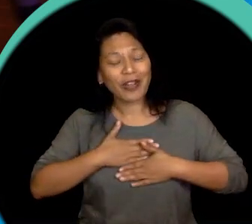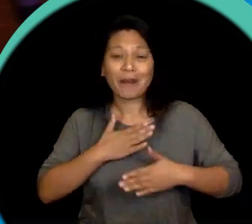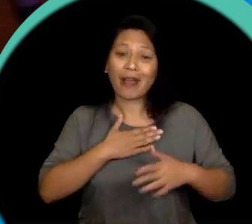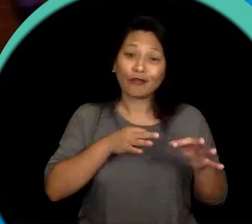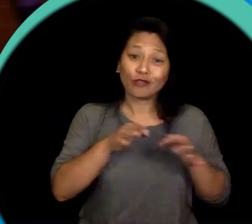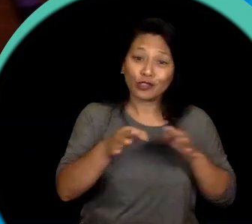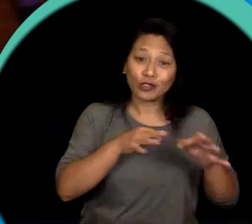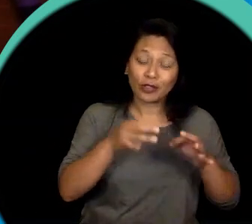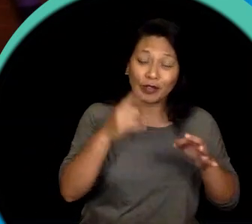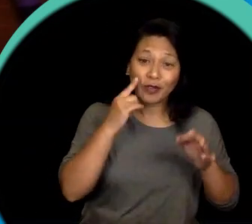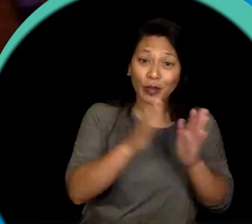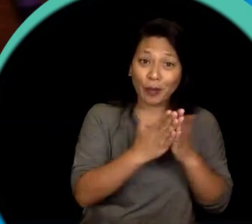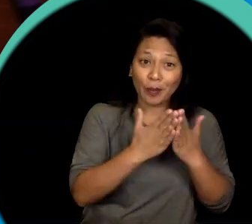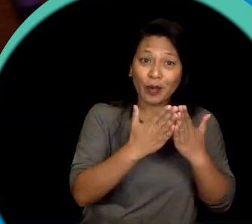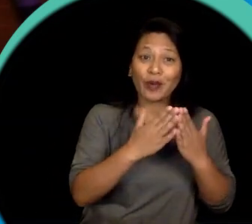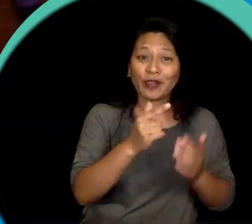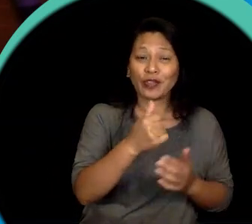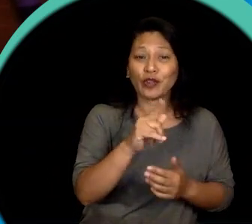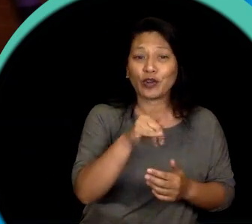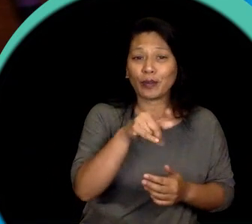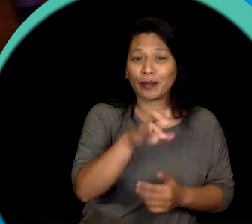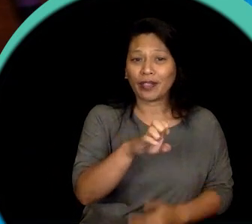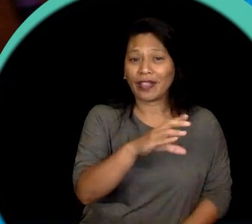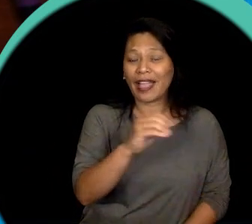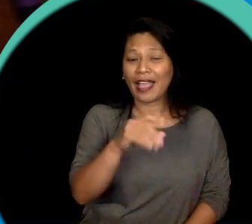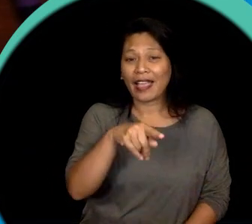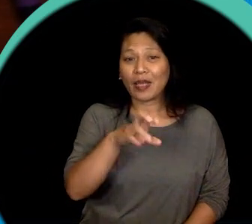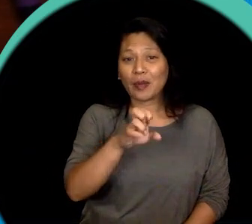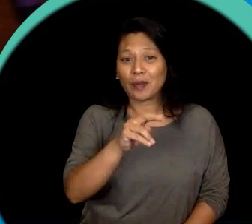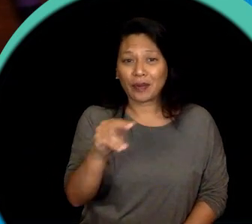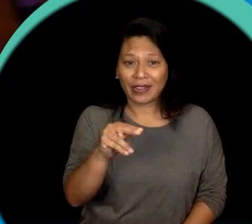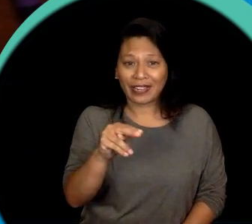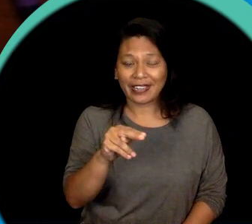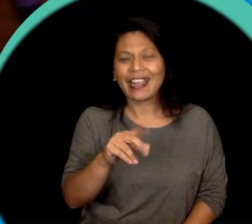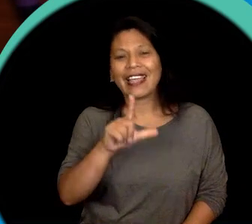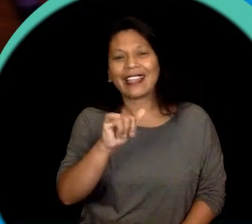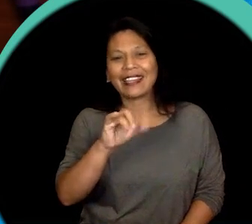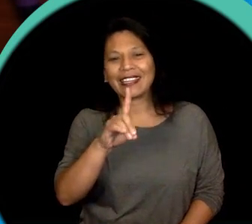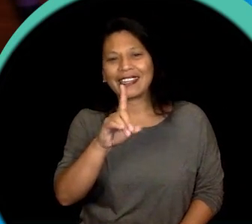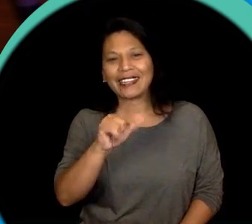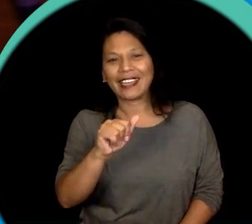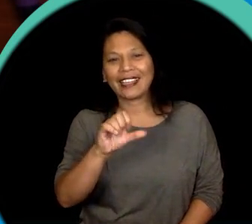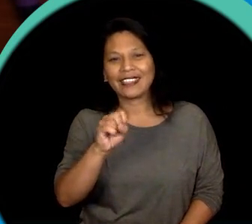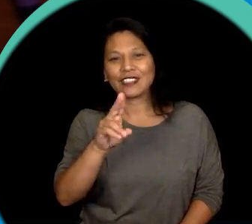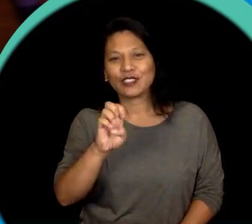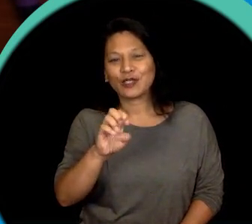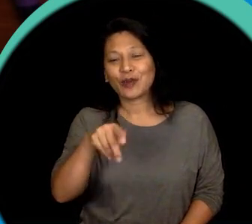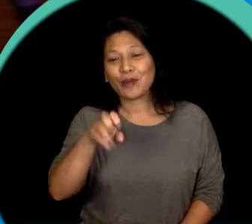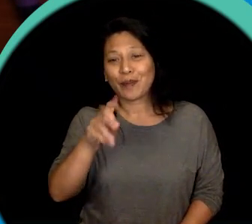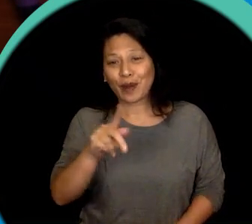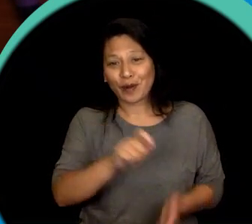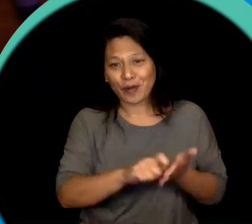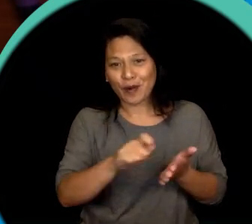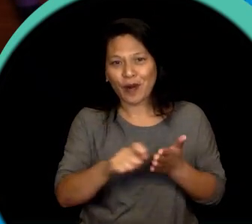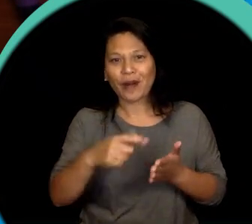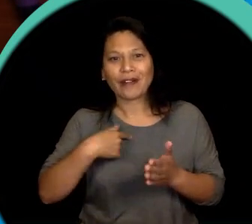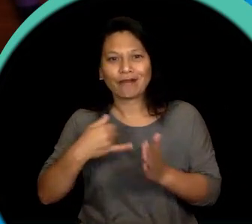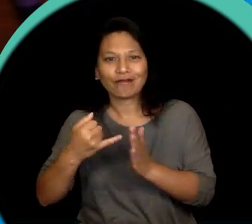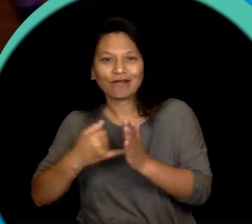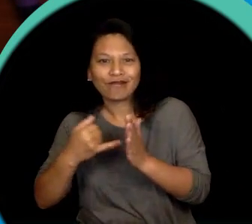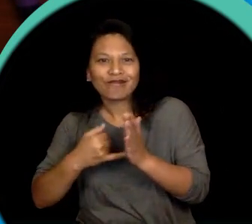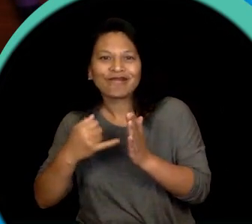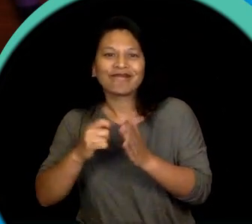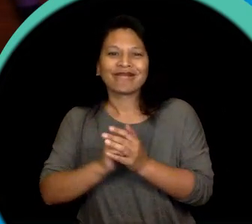Broken Crayon Cosmic Adventure, written by Linda Sue Park and illustrated by me. And I encourage you to have some fun with art